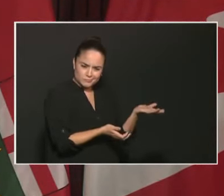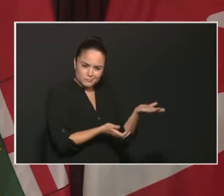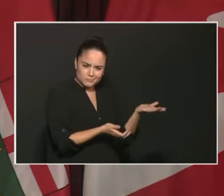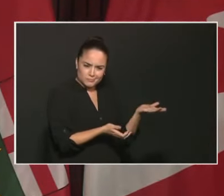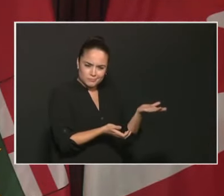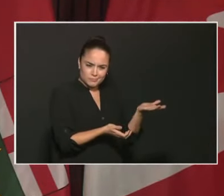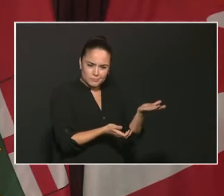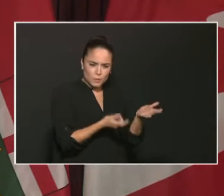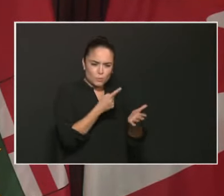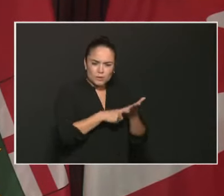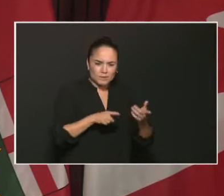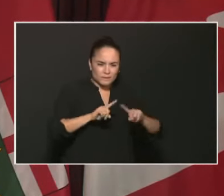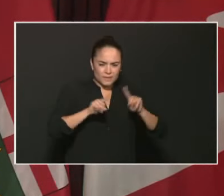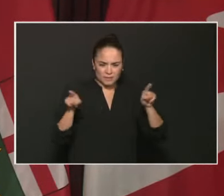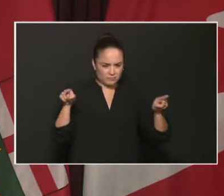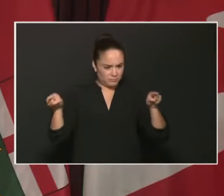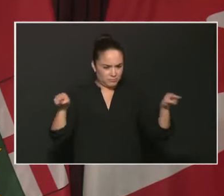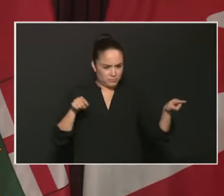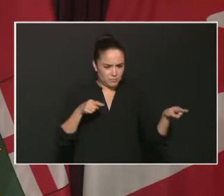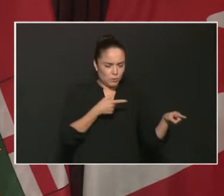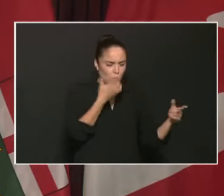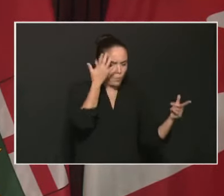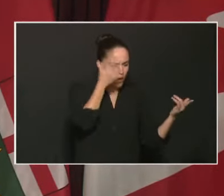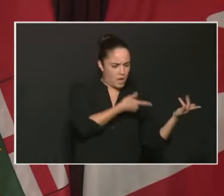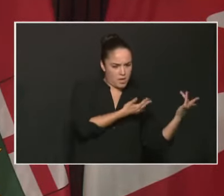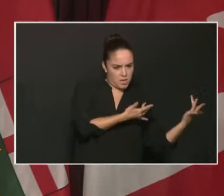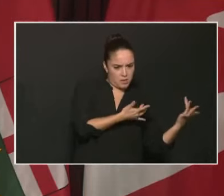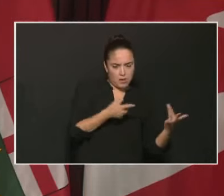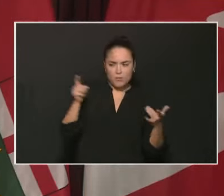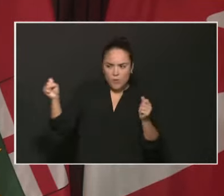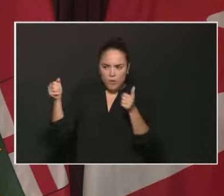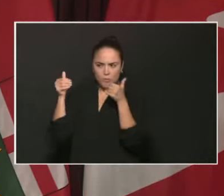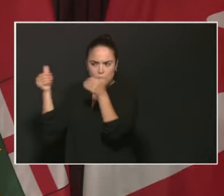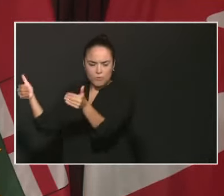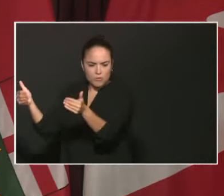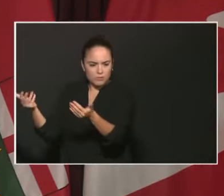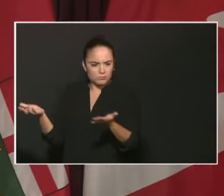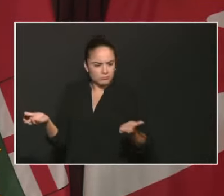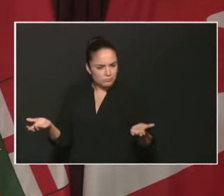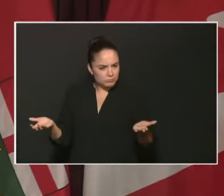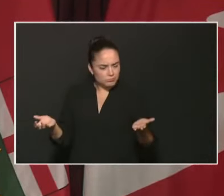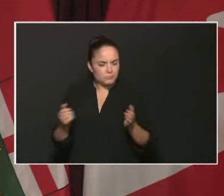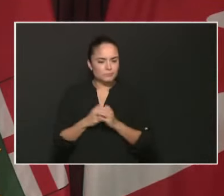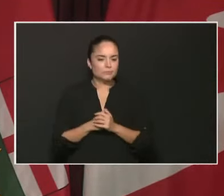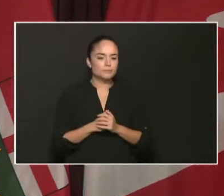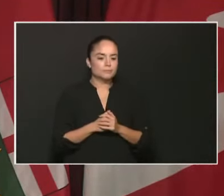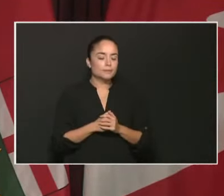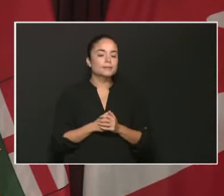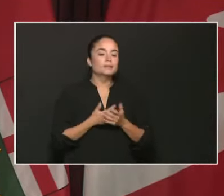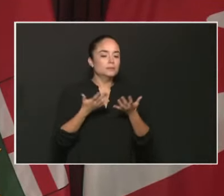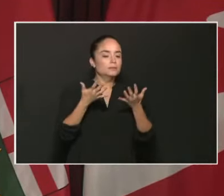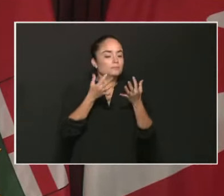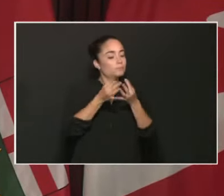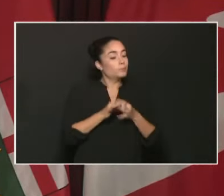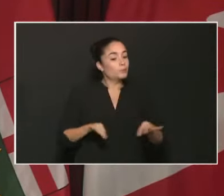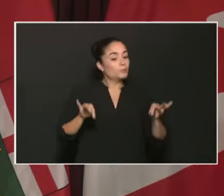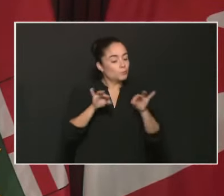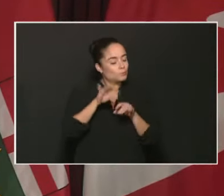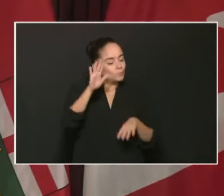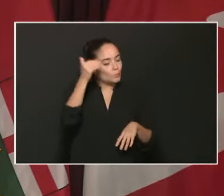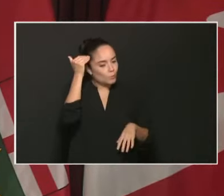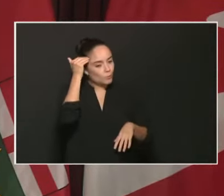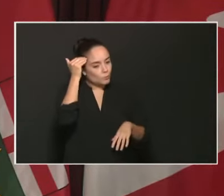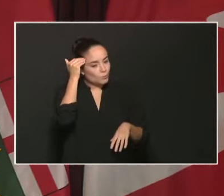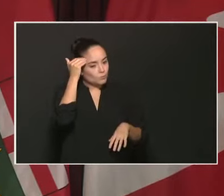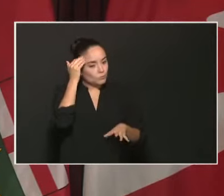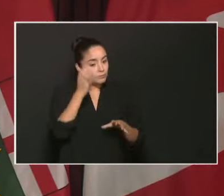and why one has to wait another few weeks? Yeah, so important to notice that it'll probably be a couple of weeks before we'll have clear data, so